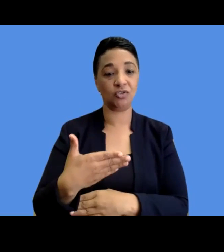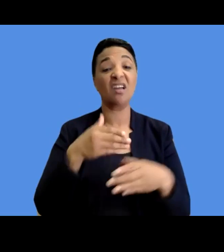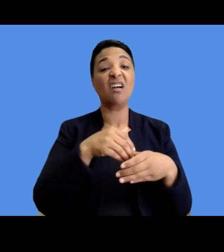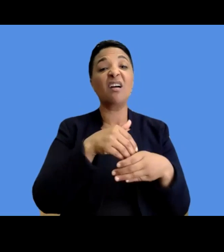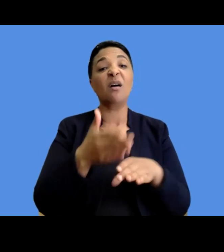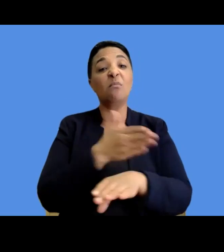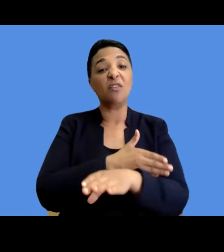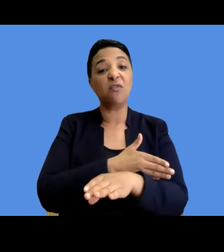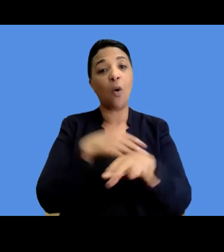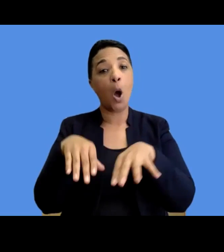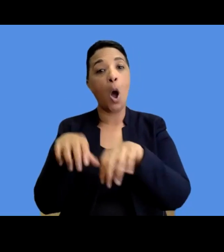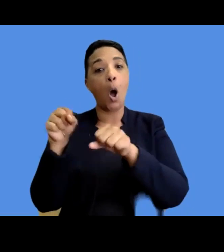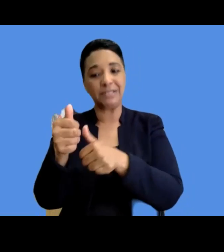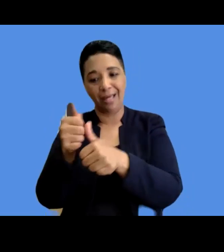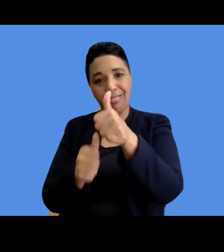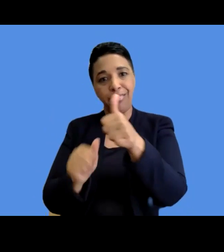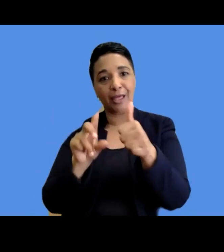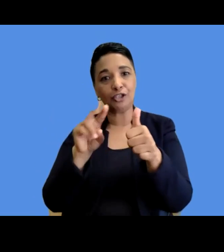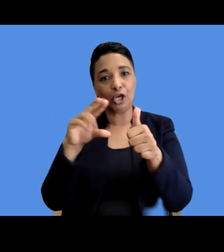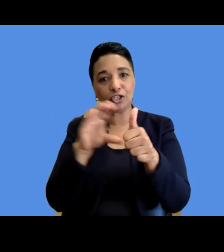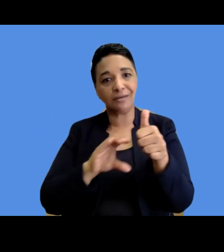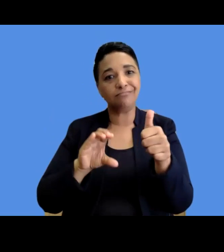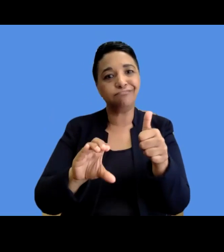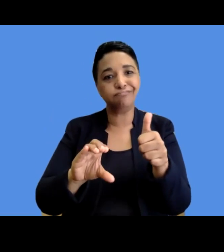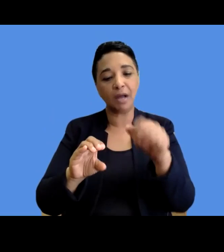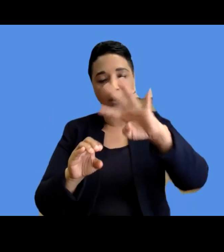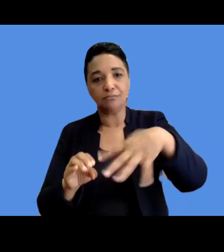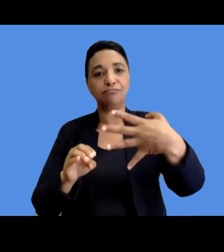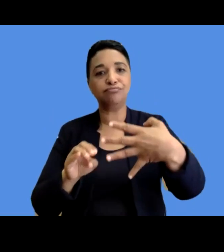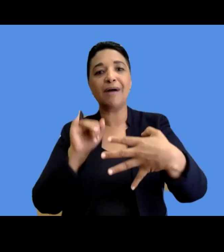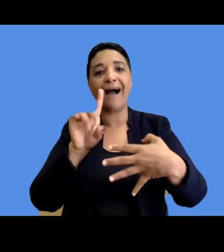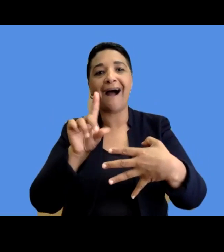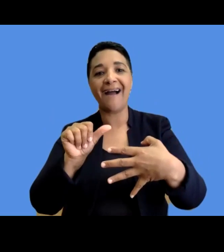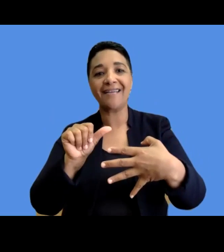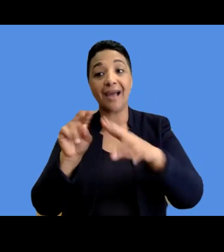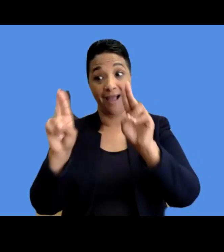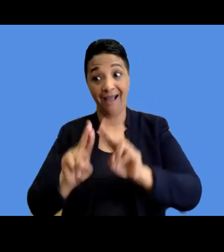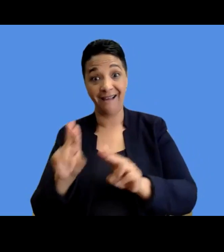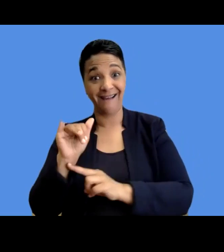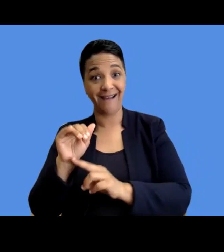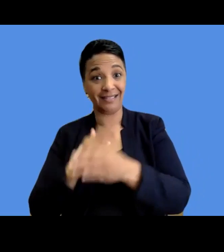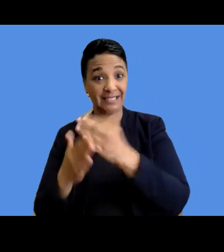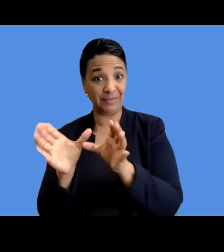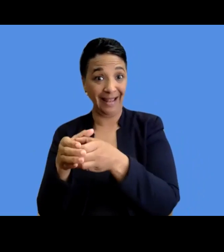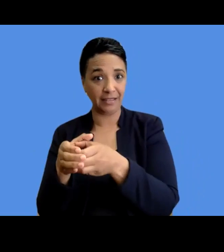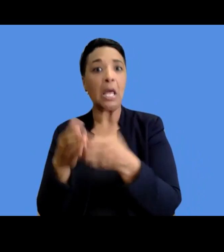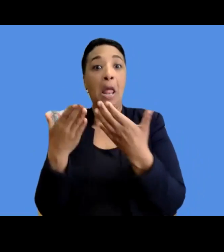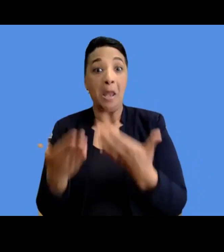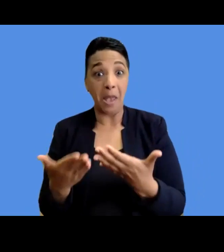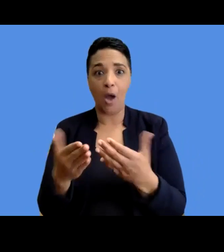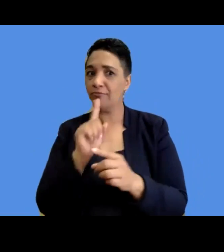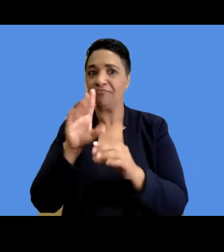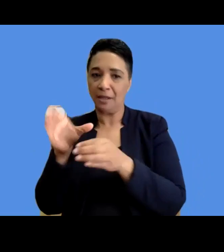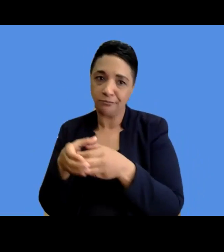We now are just about today to have a soft launch of our new website, which we very much intend to